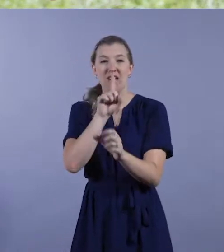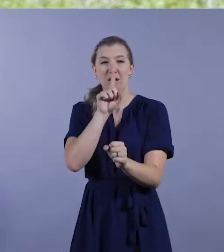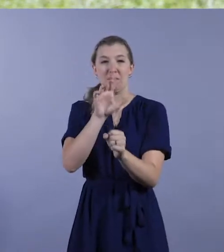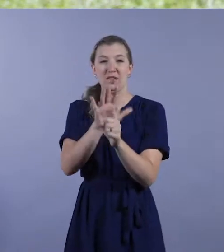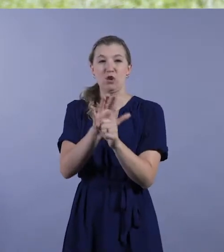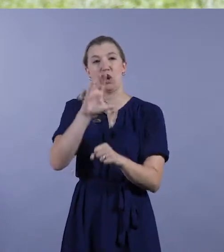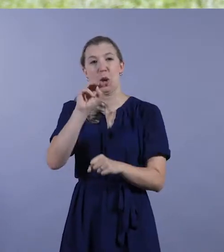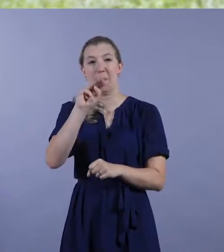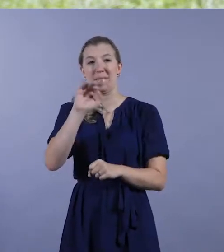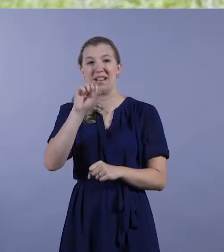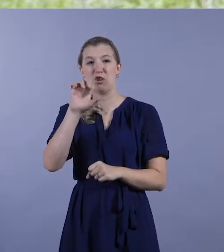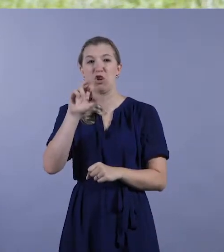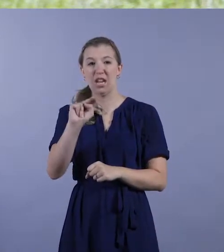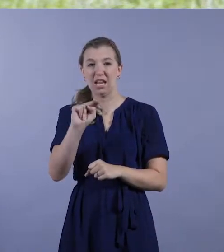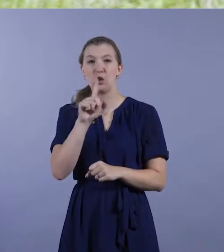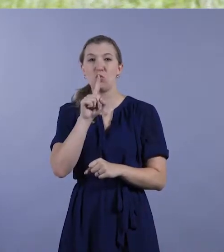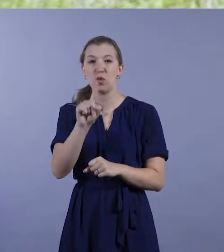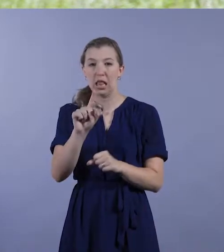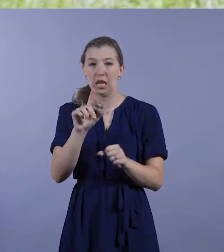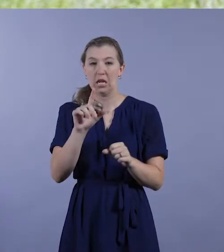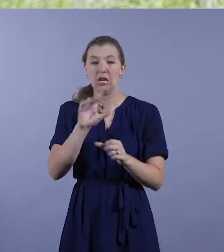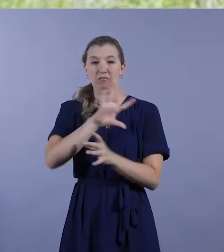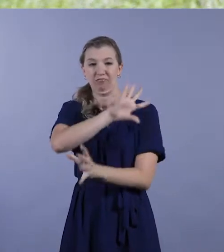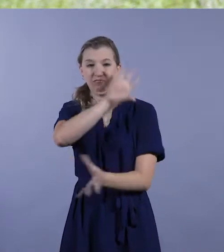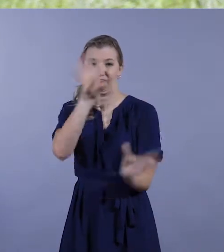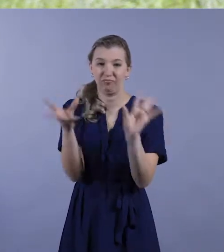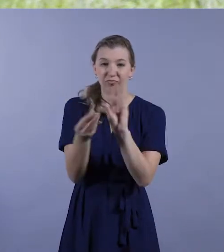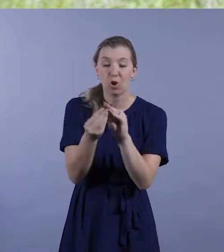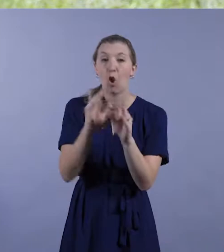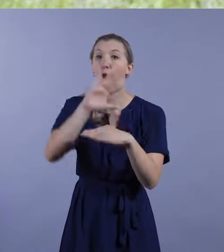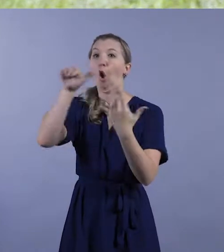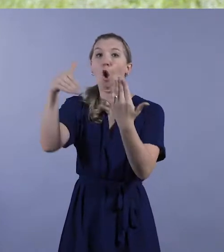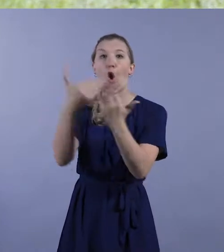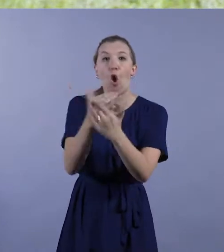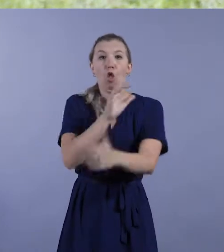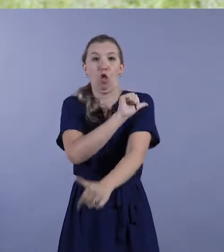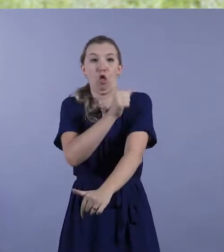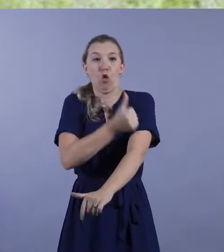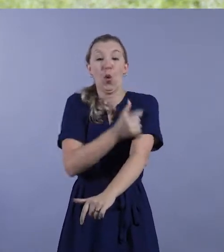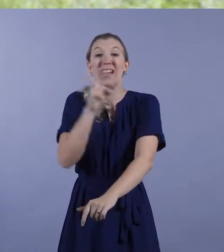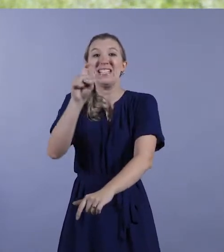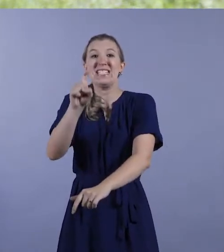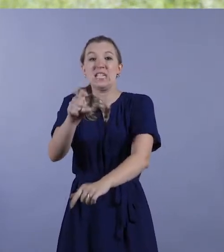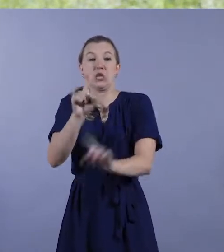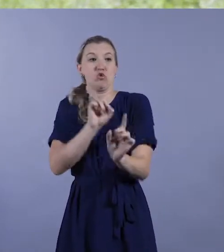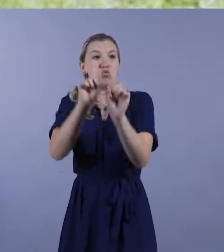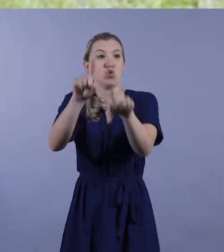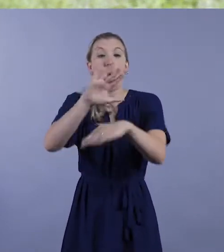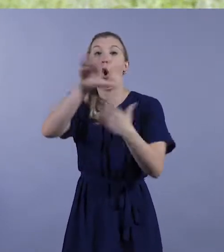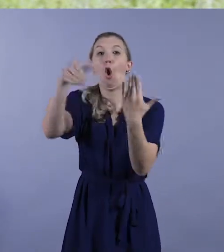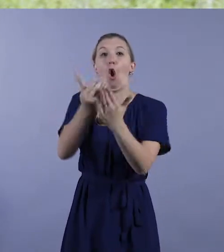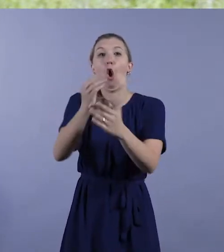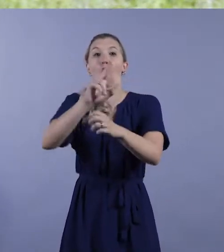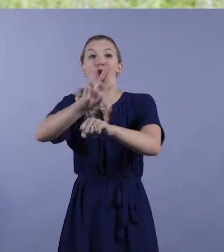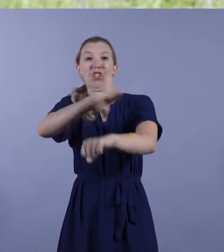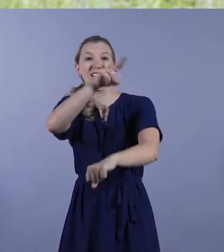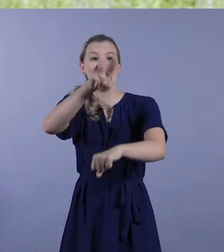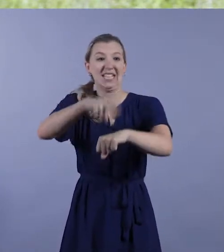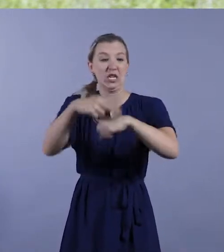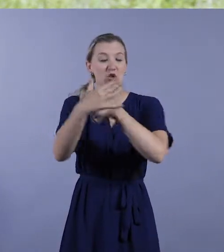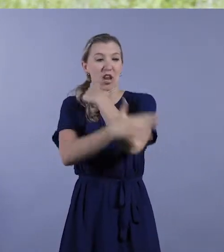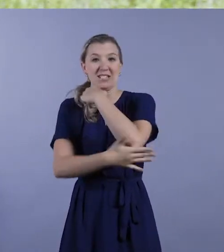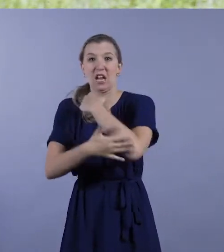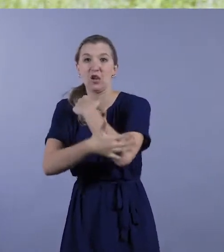all-encompassing. It says Jesus has all authorities. It says we are to reach all nations. It says that we are to